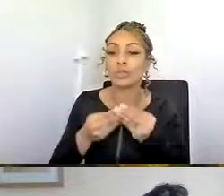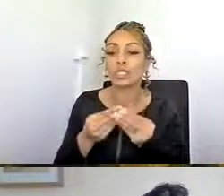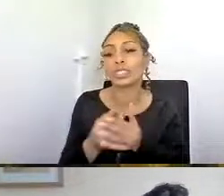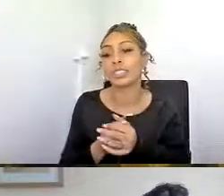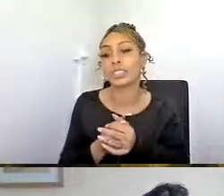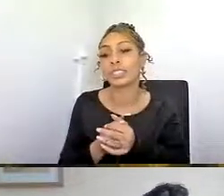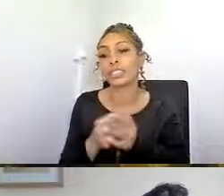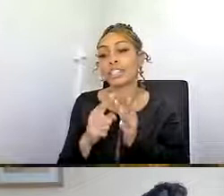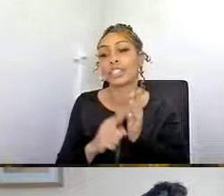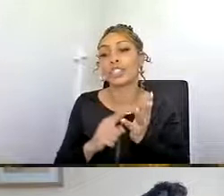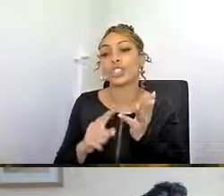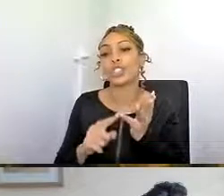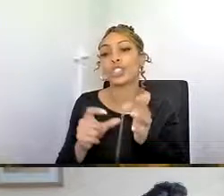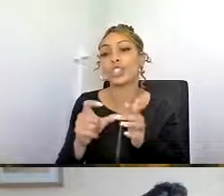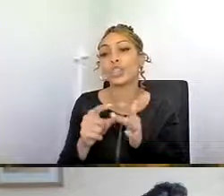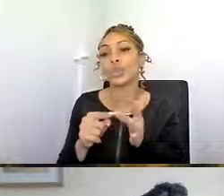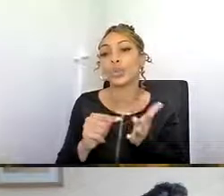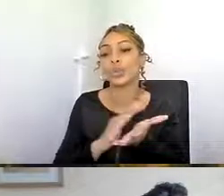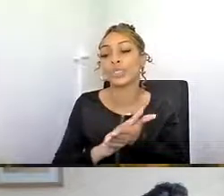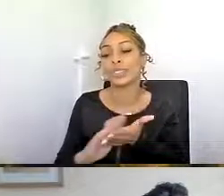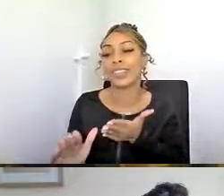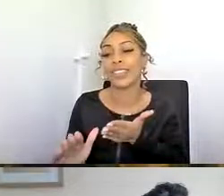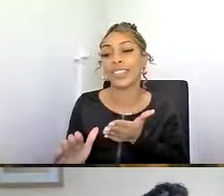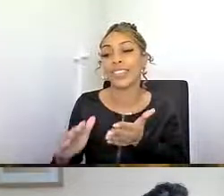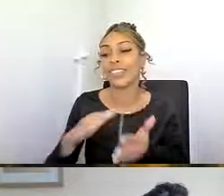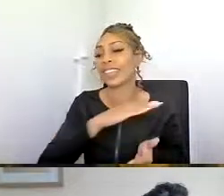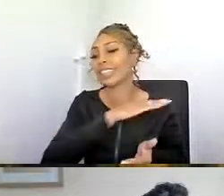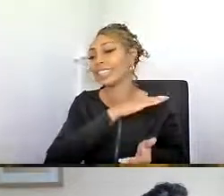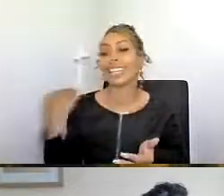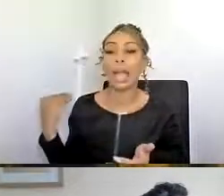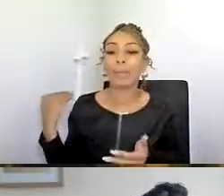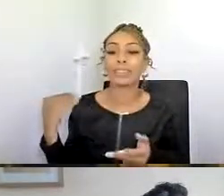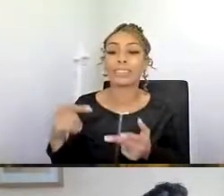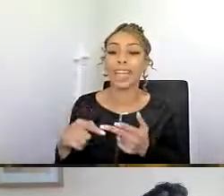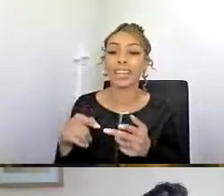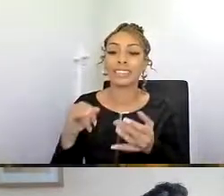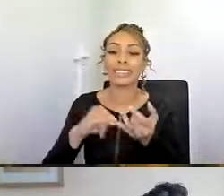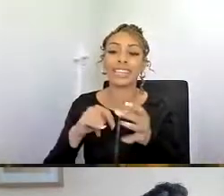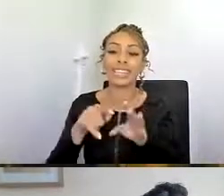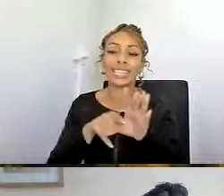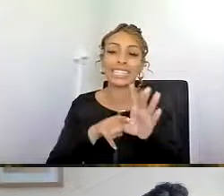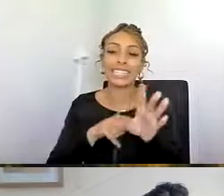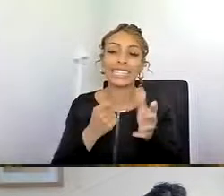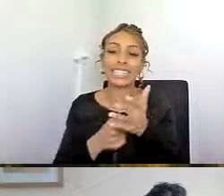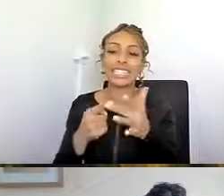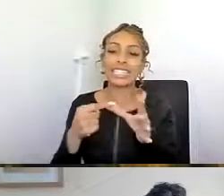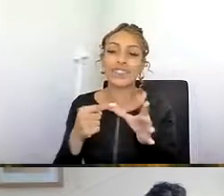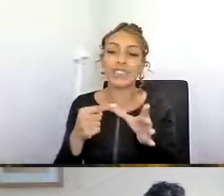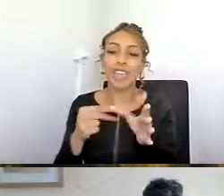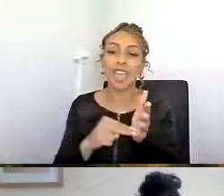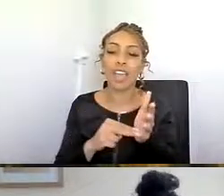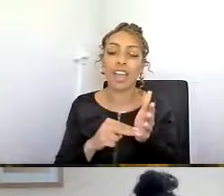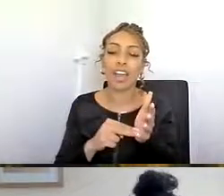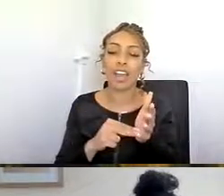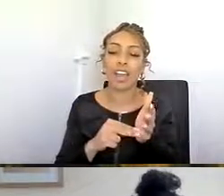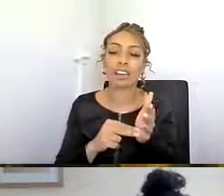book of Judith, and she anyway decapitates a Syrian general whose head you can see in her